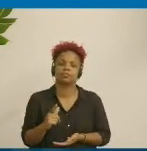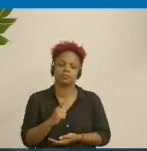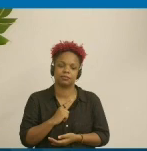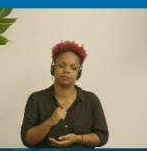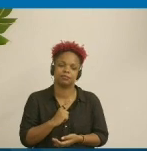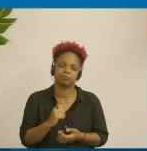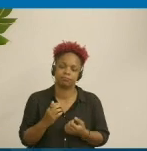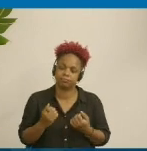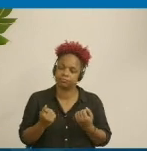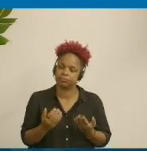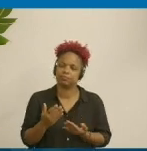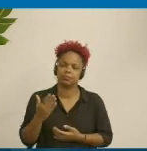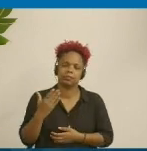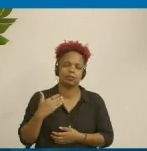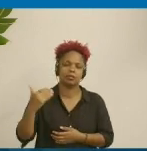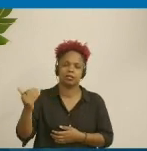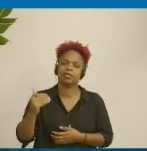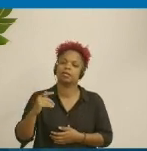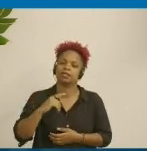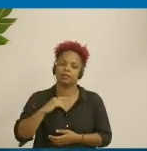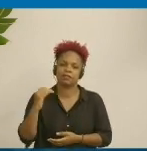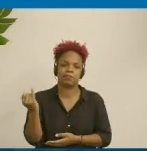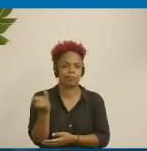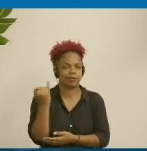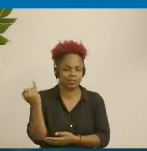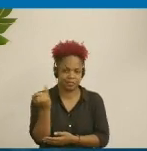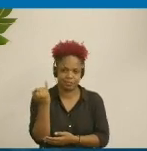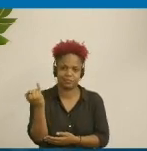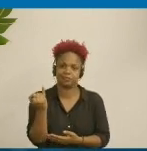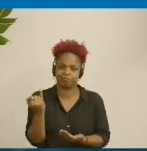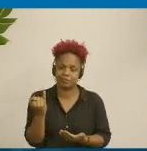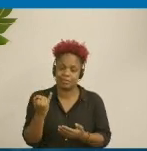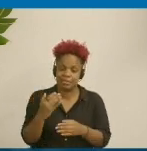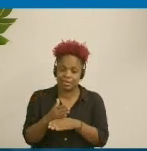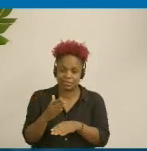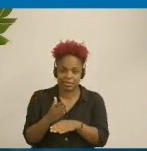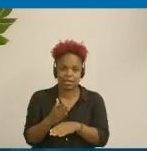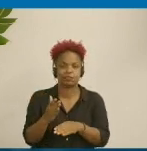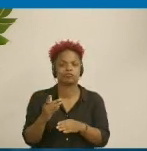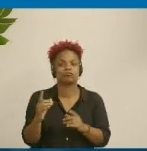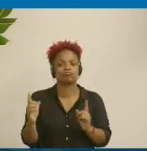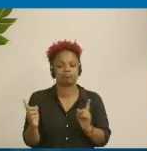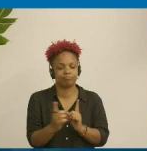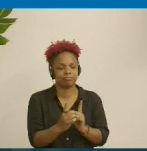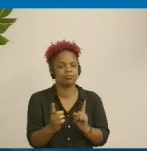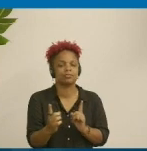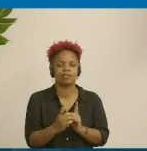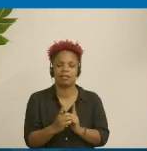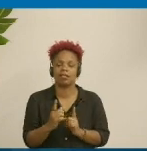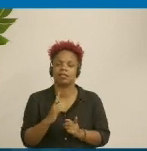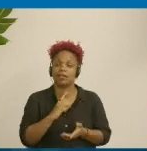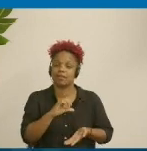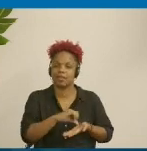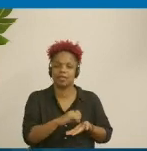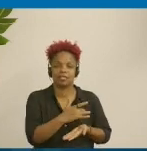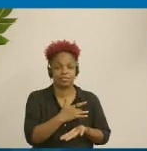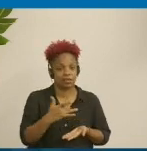access to health. What I particularly also appreciate about your initiative is that you promote the use of